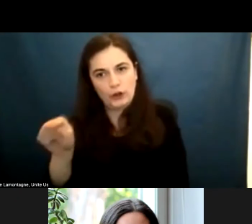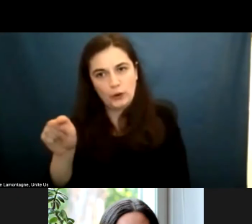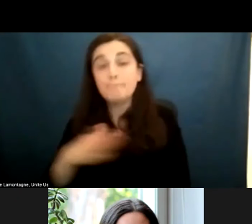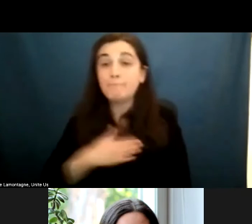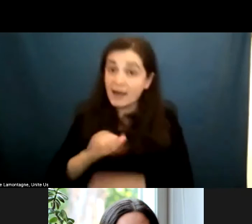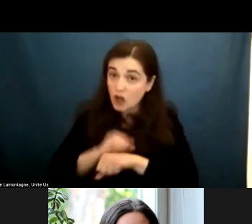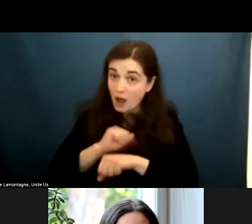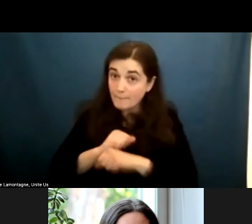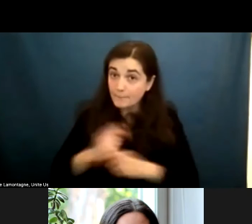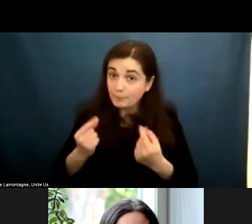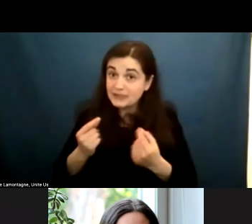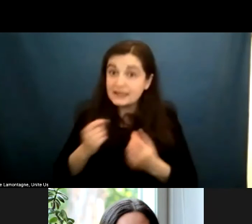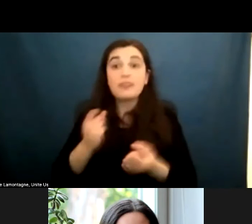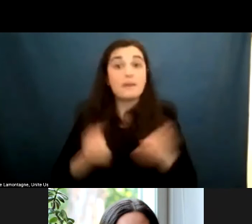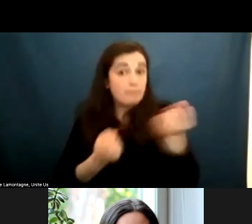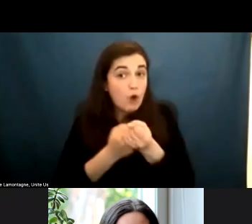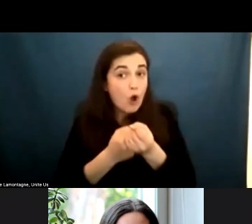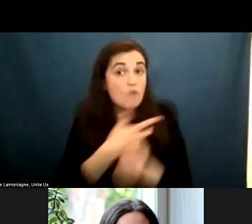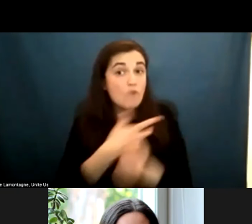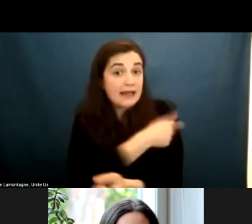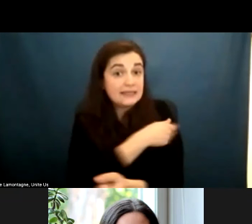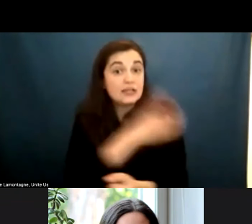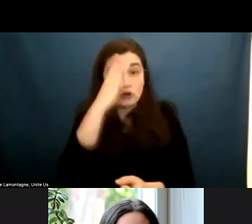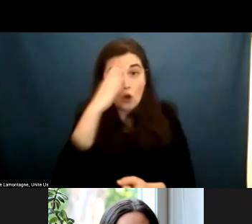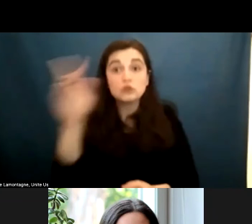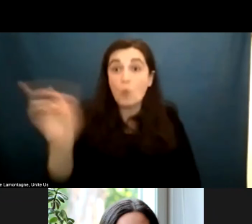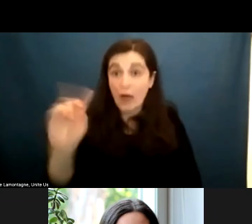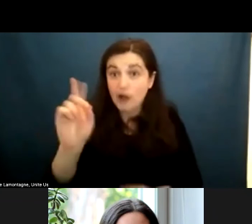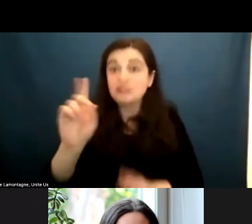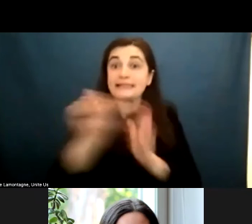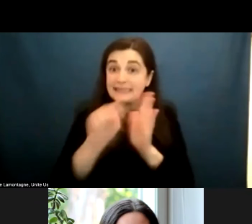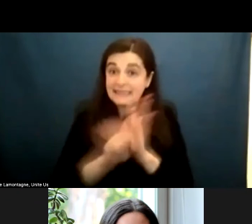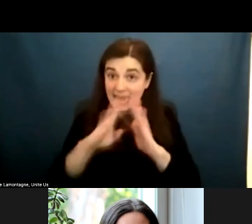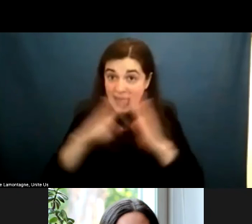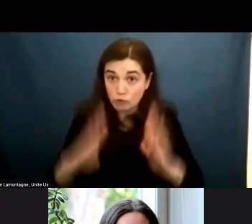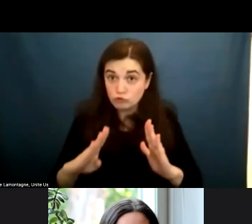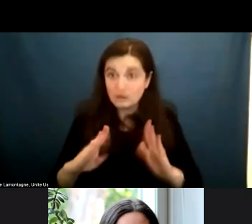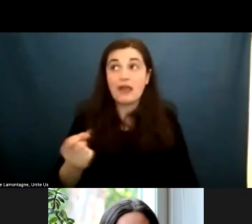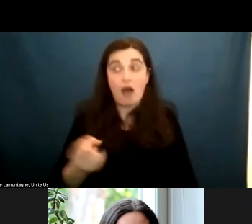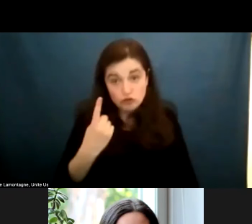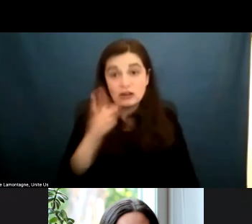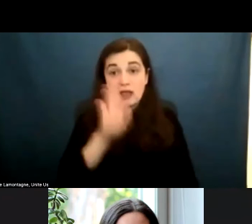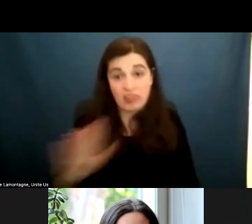the pro-vaccine majority knows where the state house is and that they have a right and a responsibility to be there and speak up.